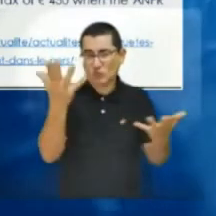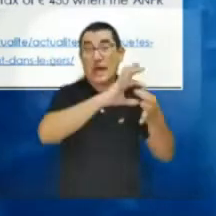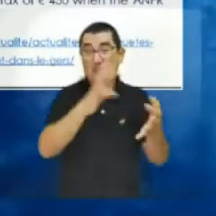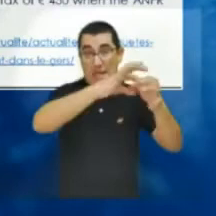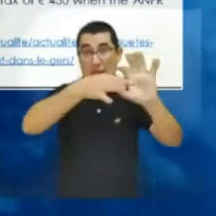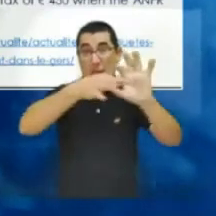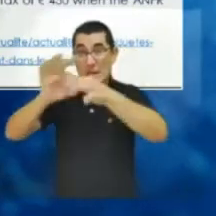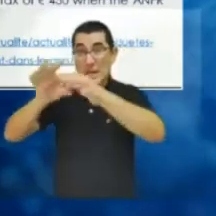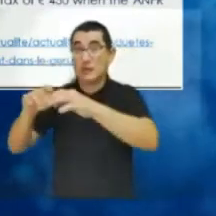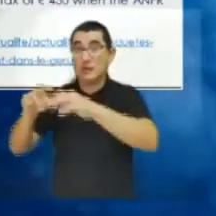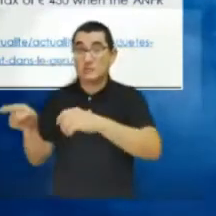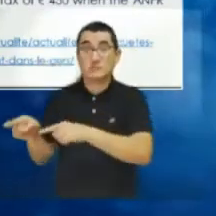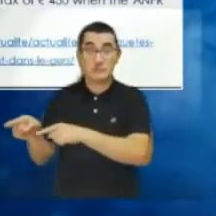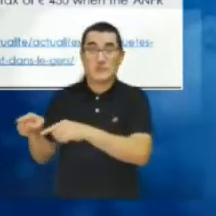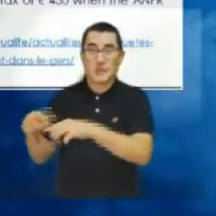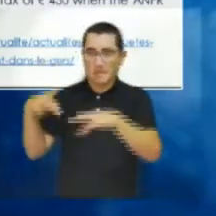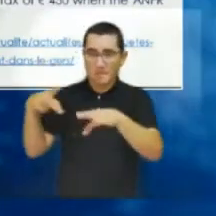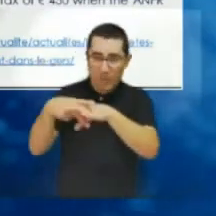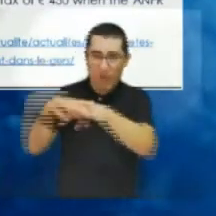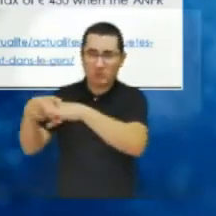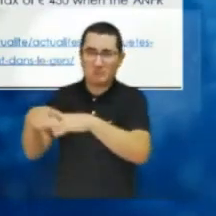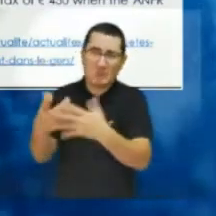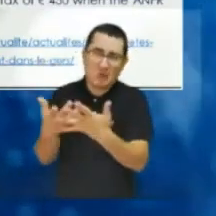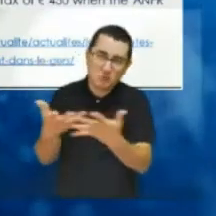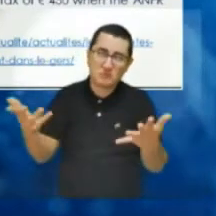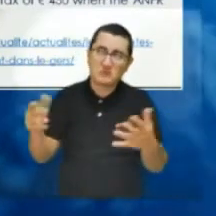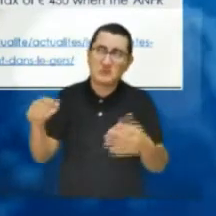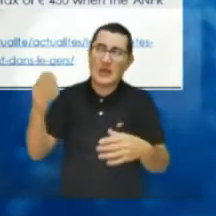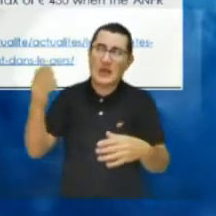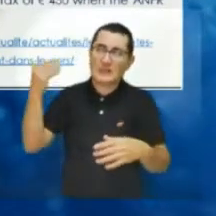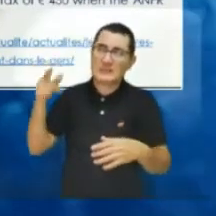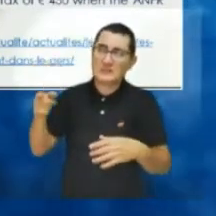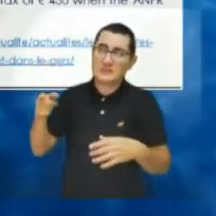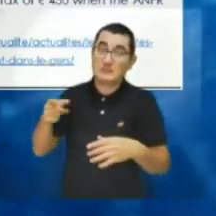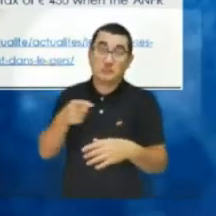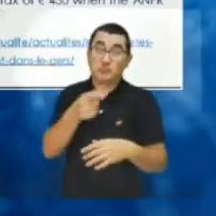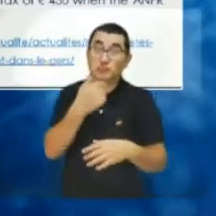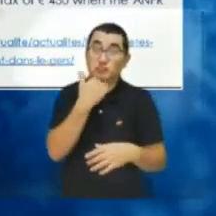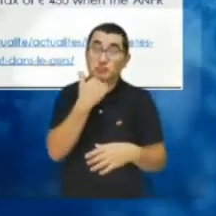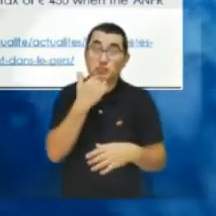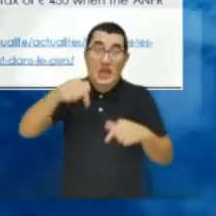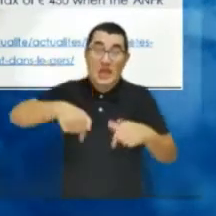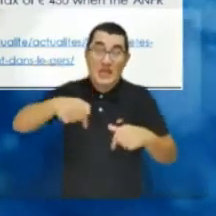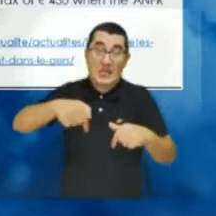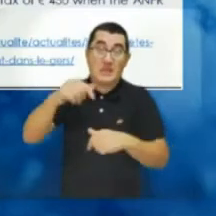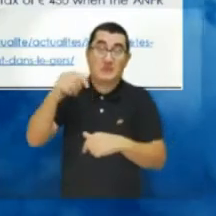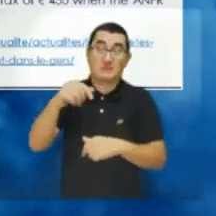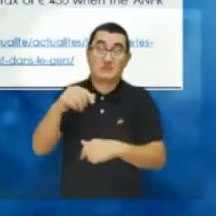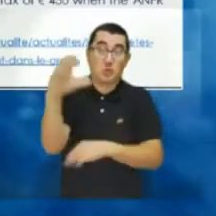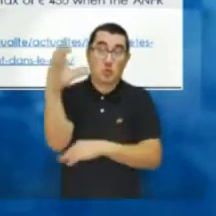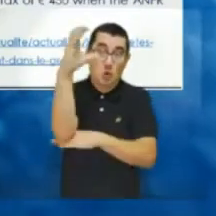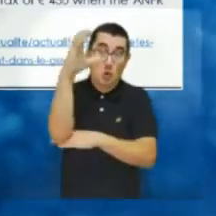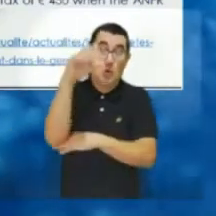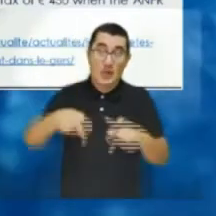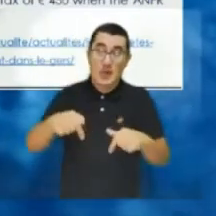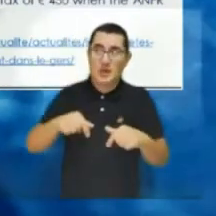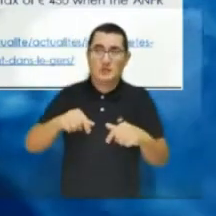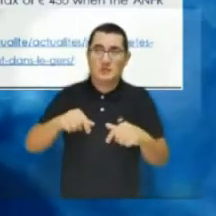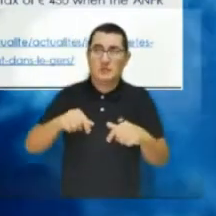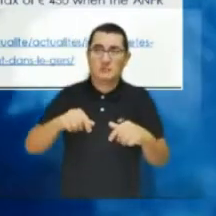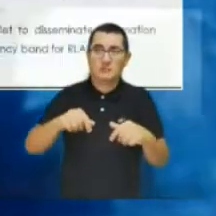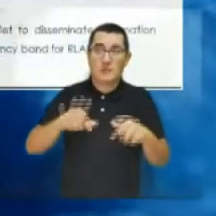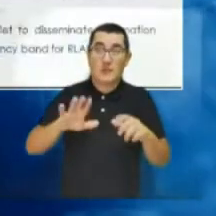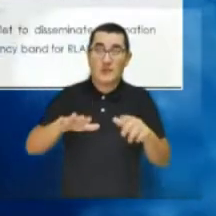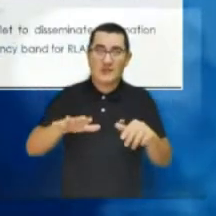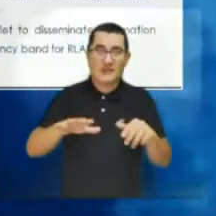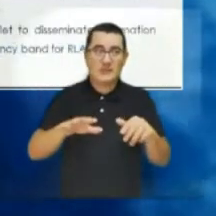country you have also this problem of indoor mobile connectivity. And it's really